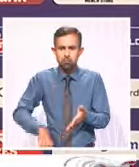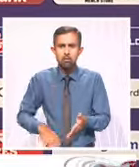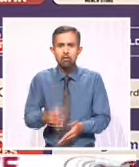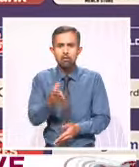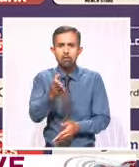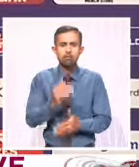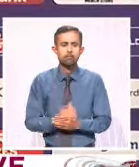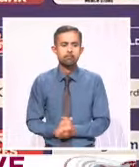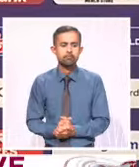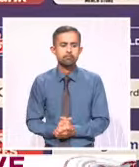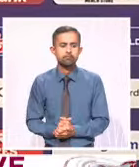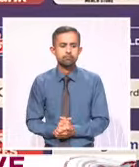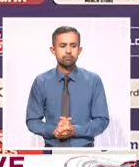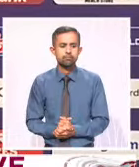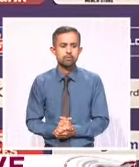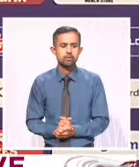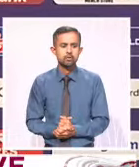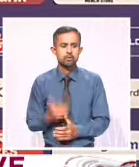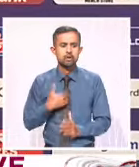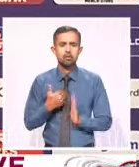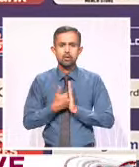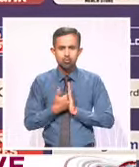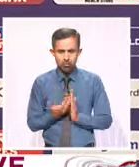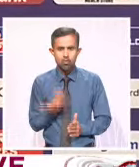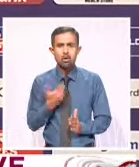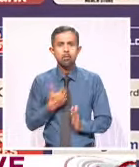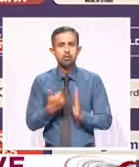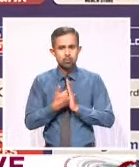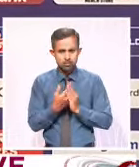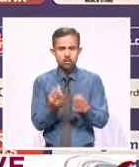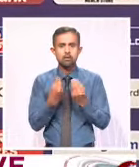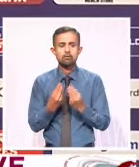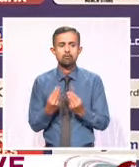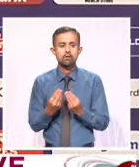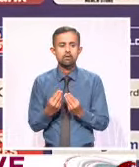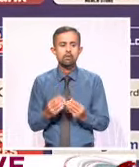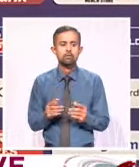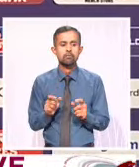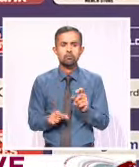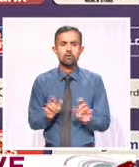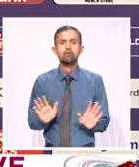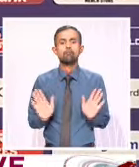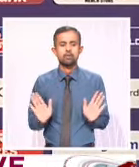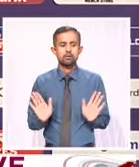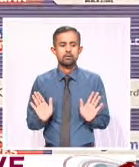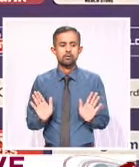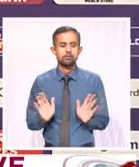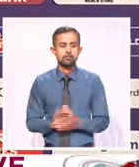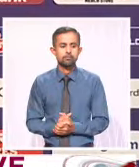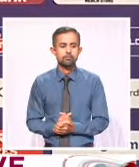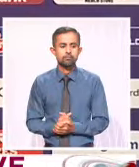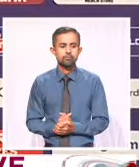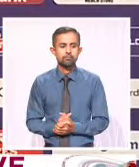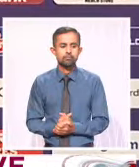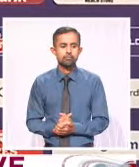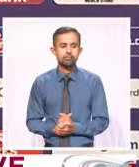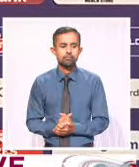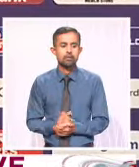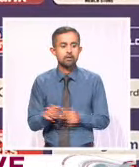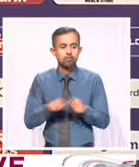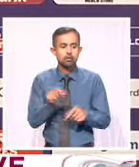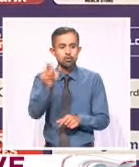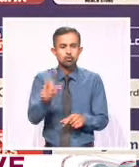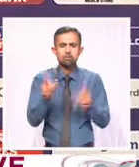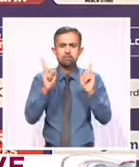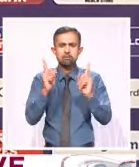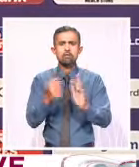hands with the opposition? Yeah, you need to respect people who respect us. It doesn't mean that they have to respect the game